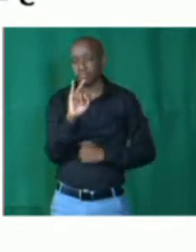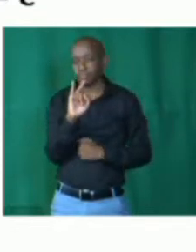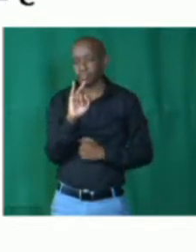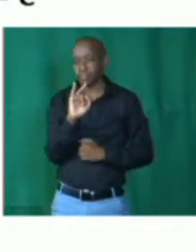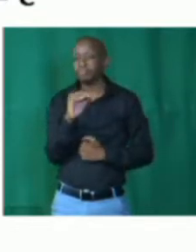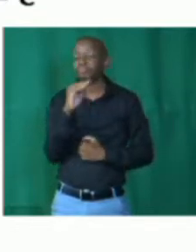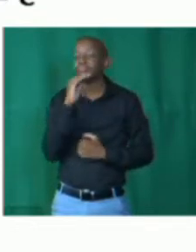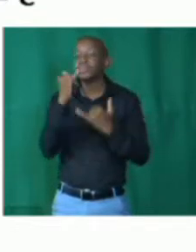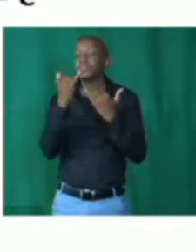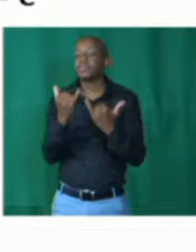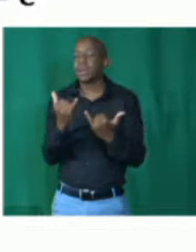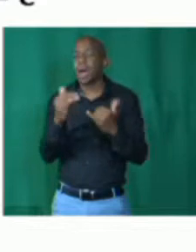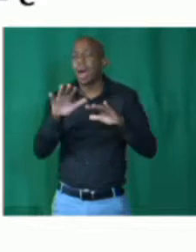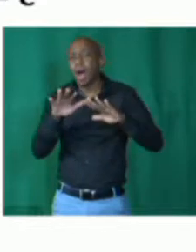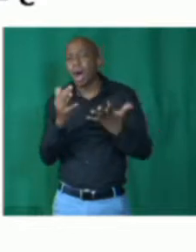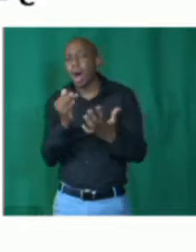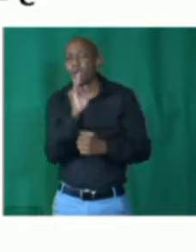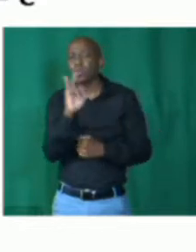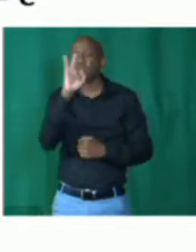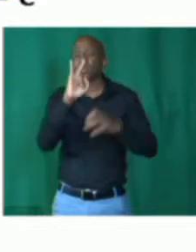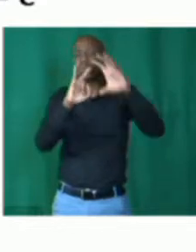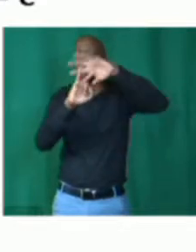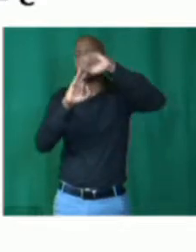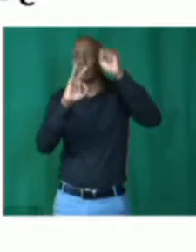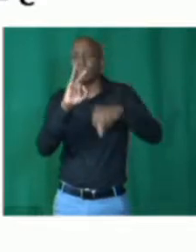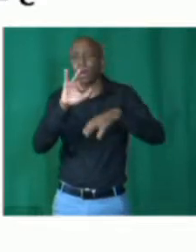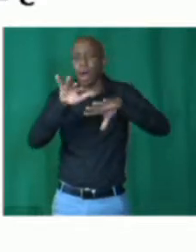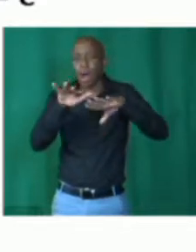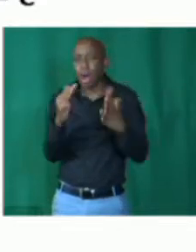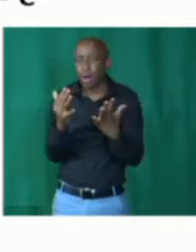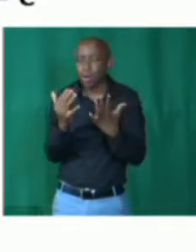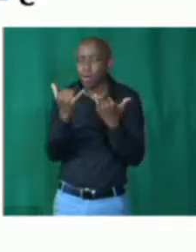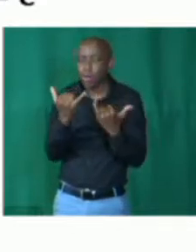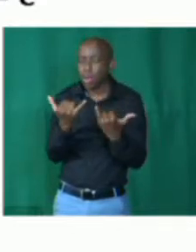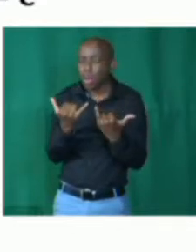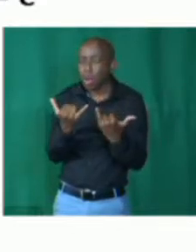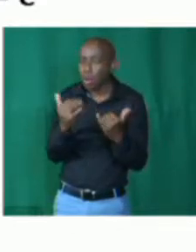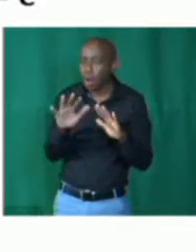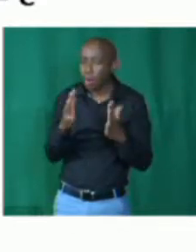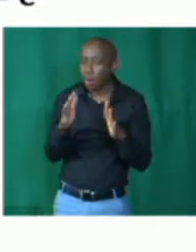so how do you remove that squared? Okay, I'm teaching